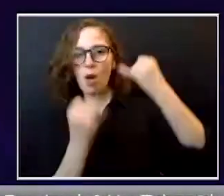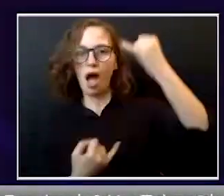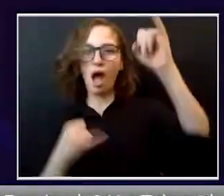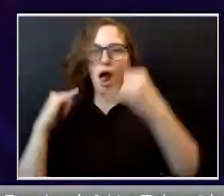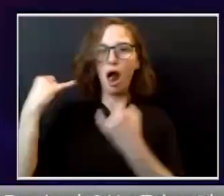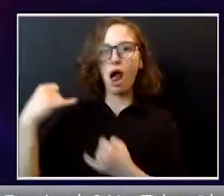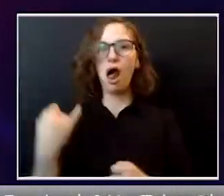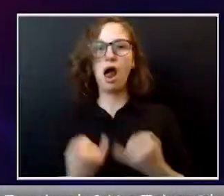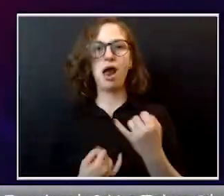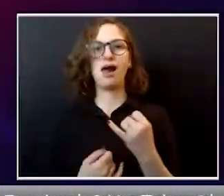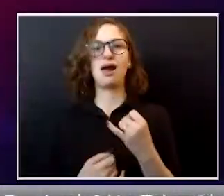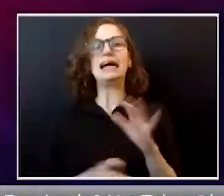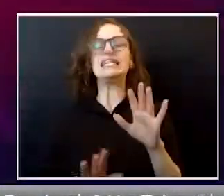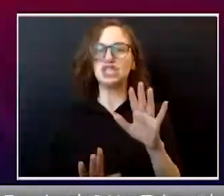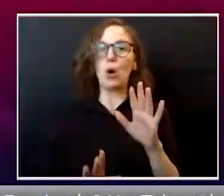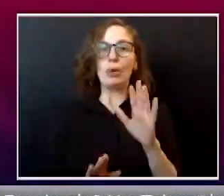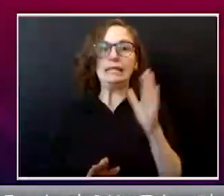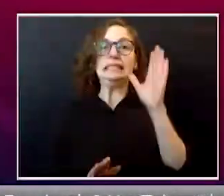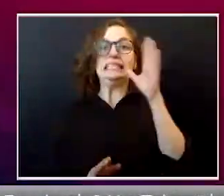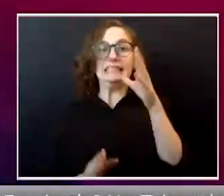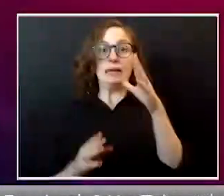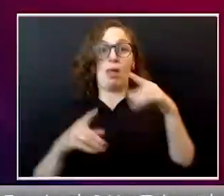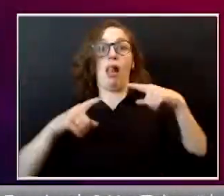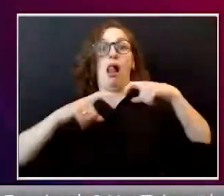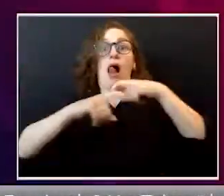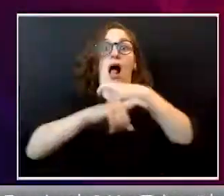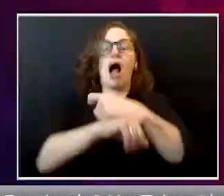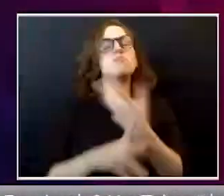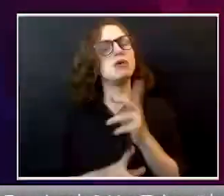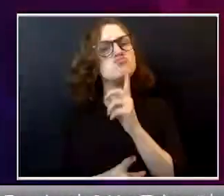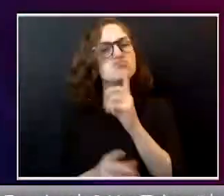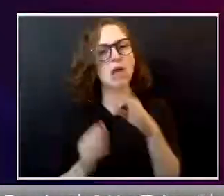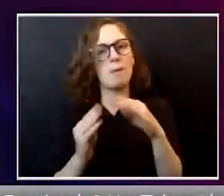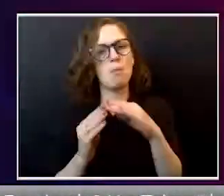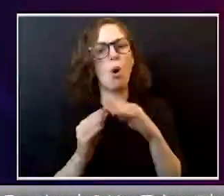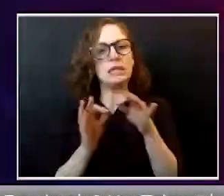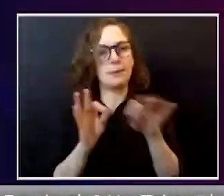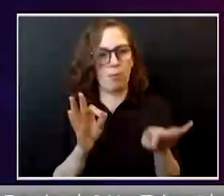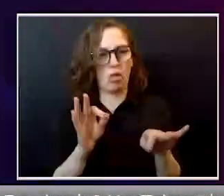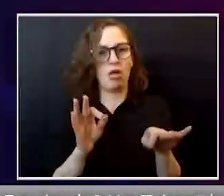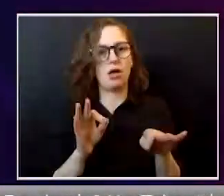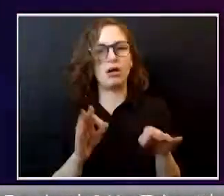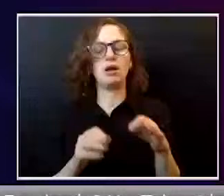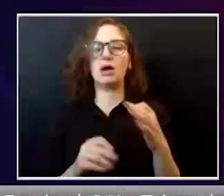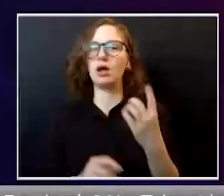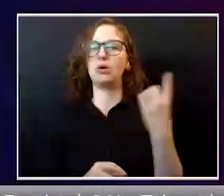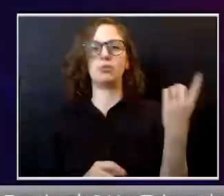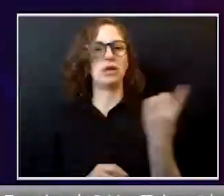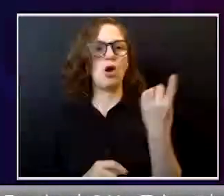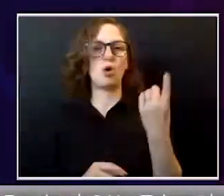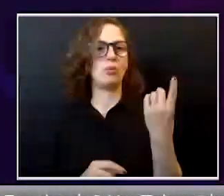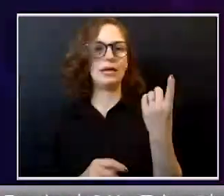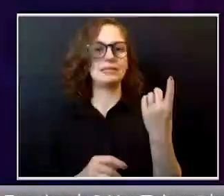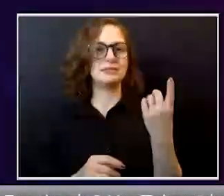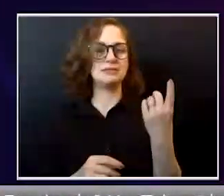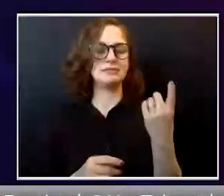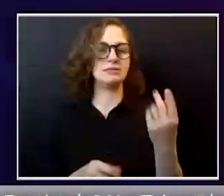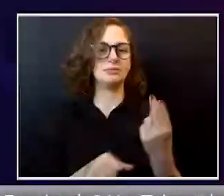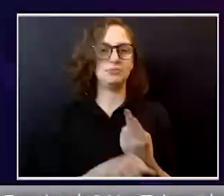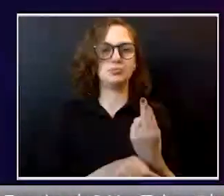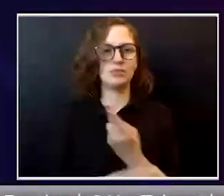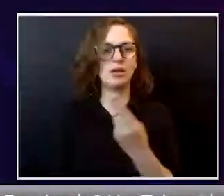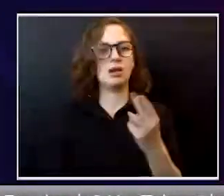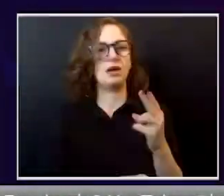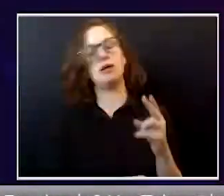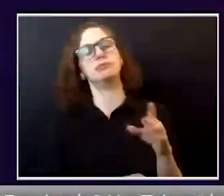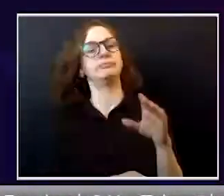than it seems. You know, we place patients on cardiopulmonary bypass to do open heart surgery every day. And through the cardiopulmonary bypass, we